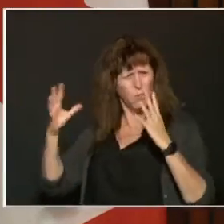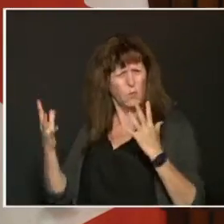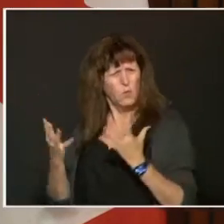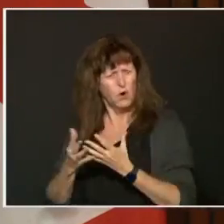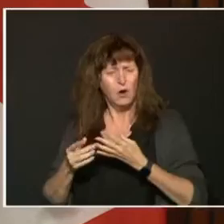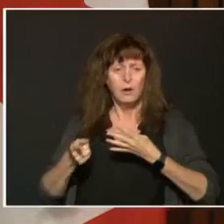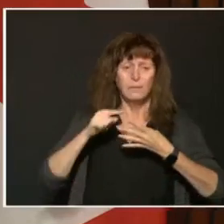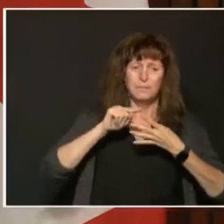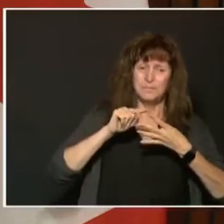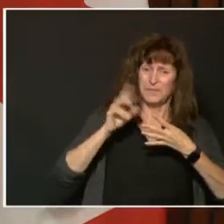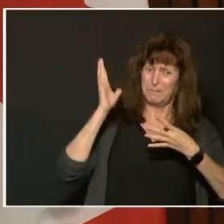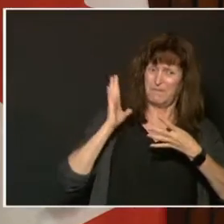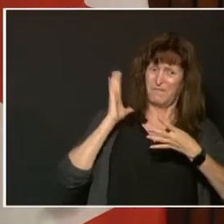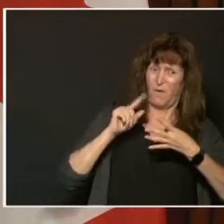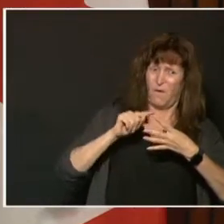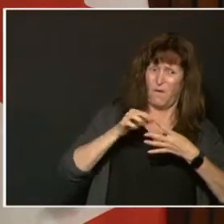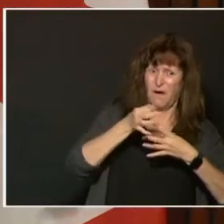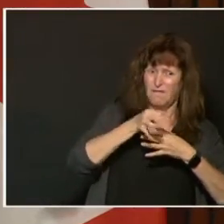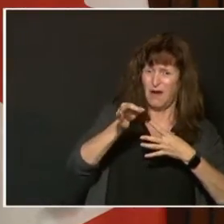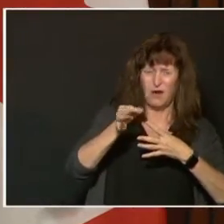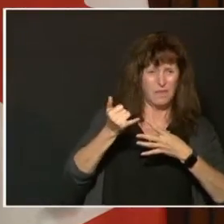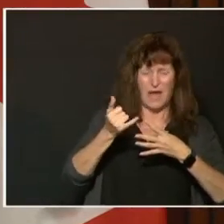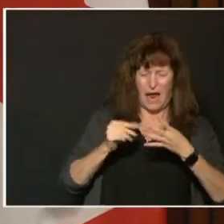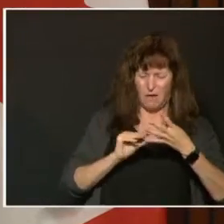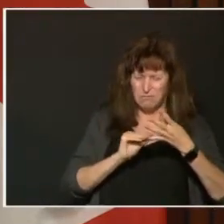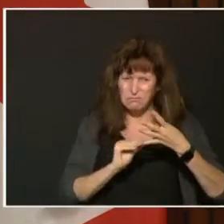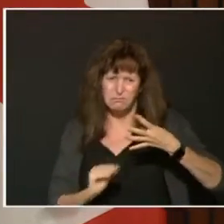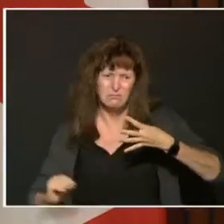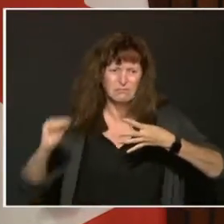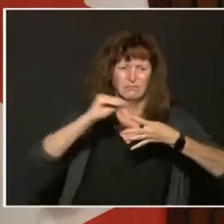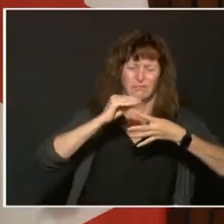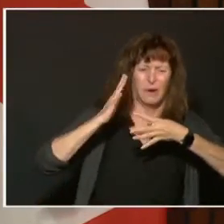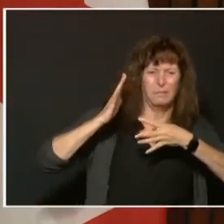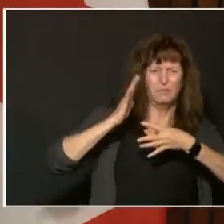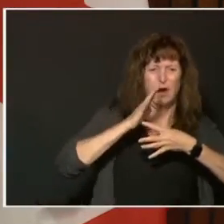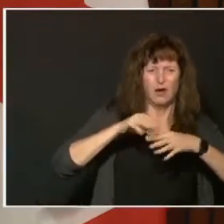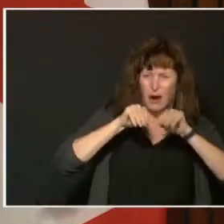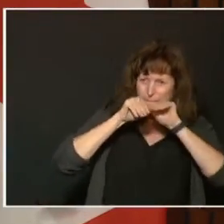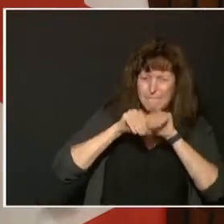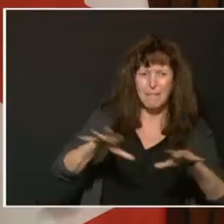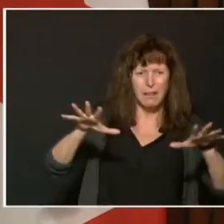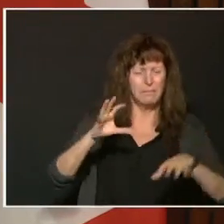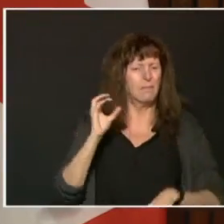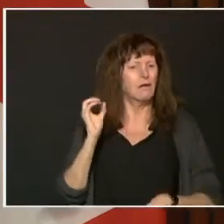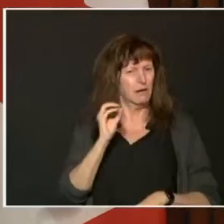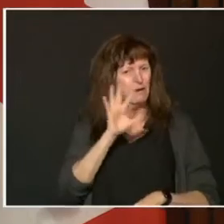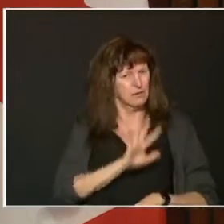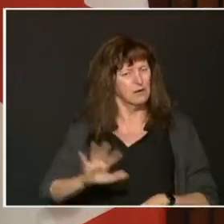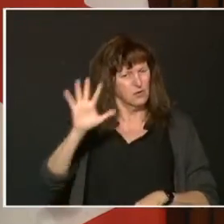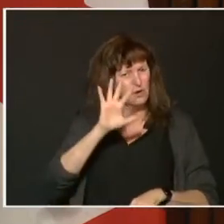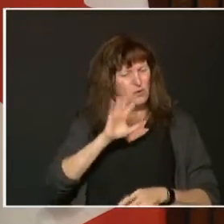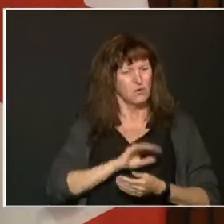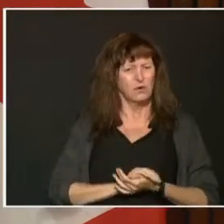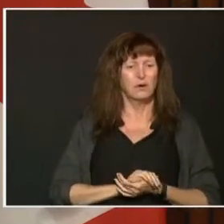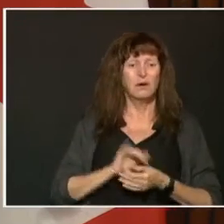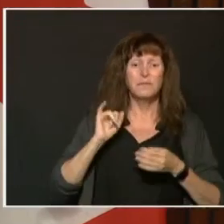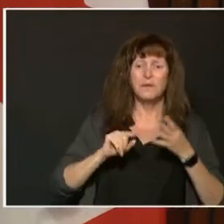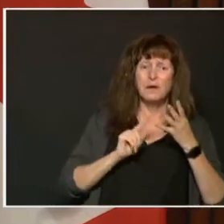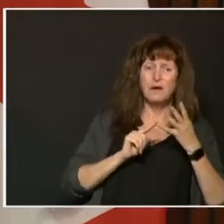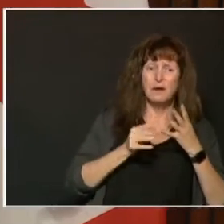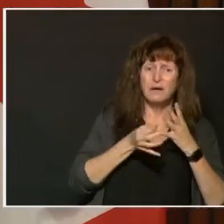dominant strain in Ontario. We know it is more transmissible than other strains of